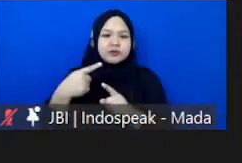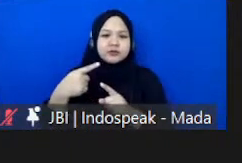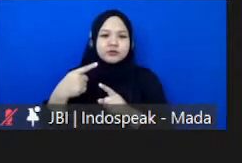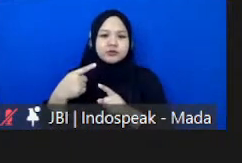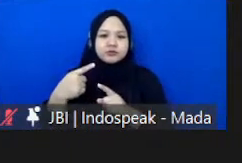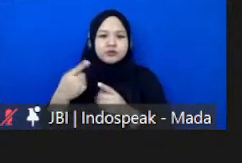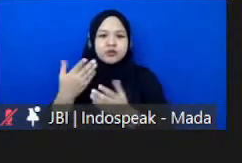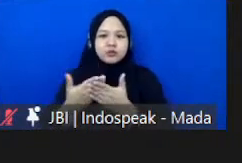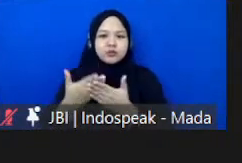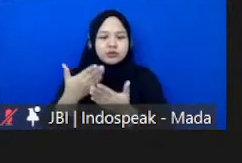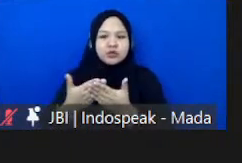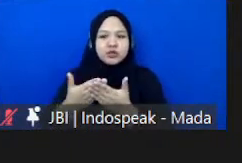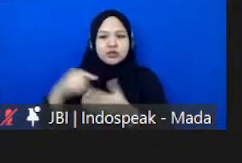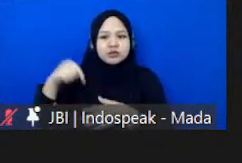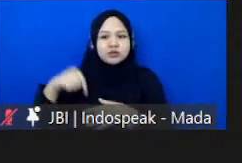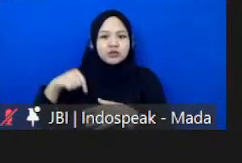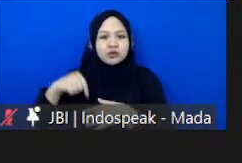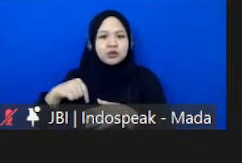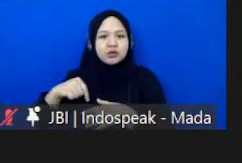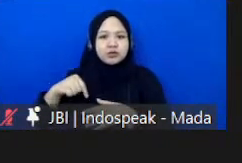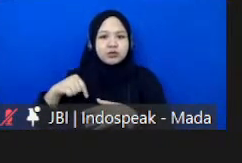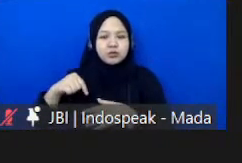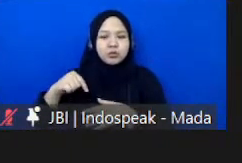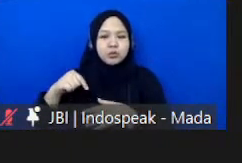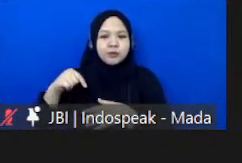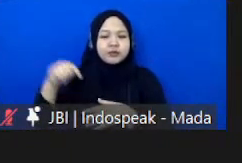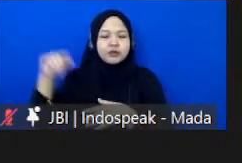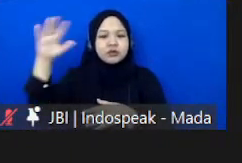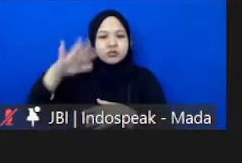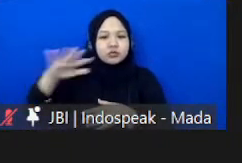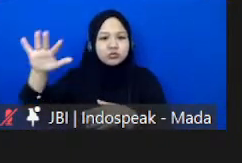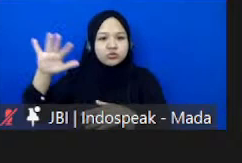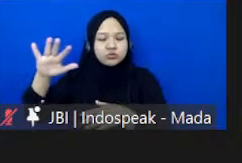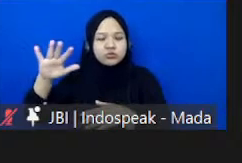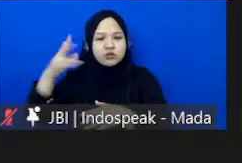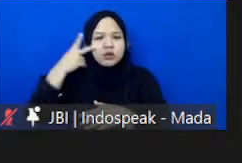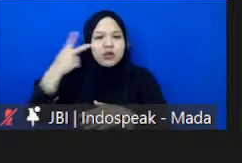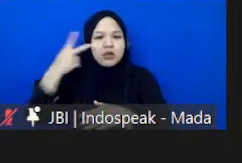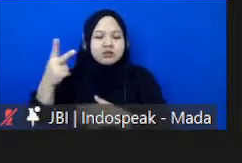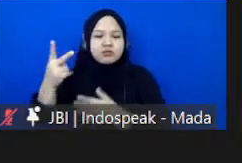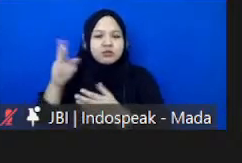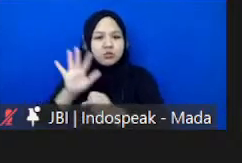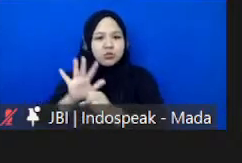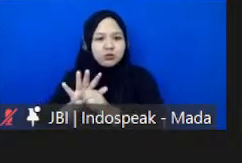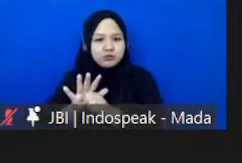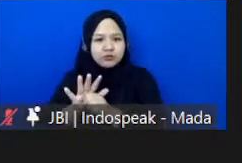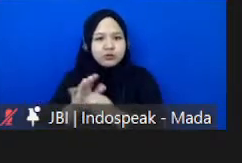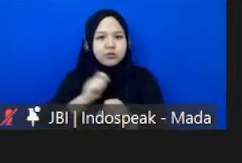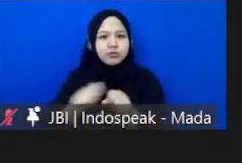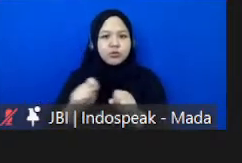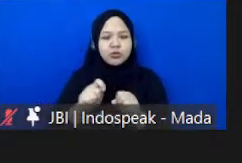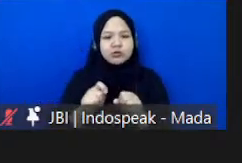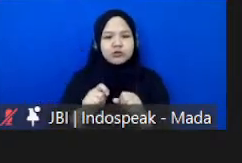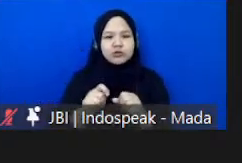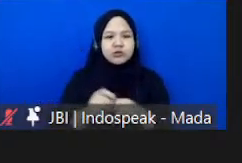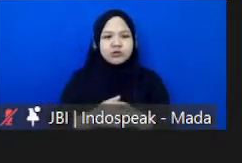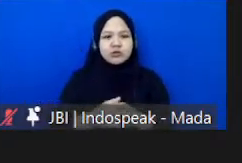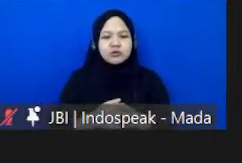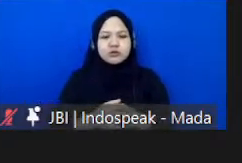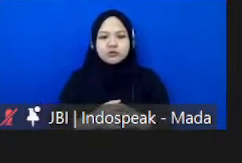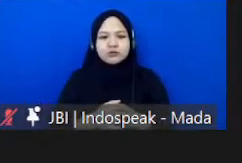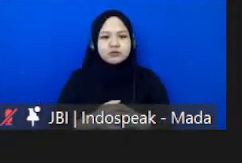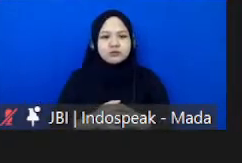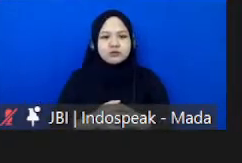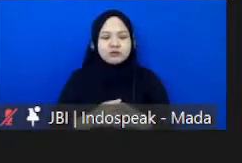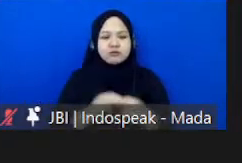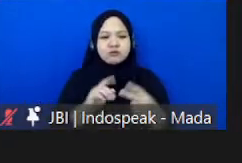on, but it still remains, it's too early to tell, it remains an open question. The second point is